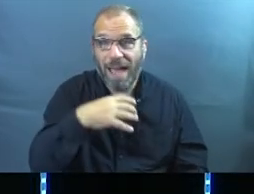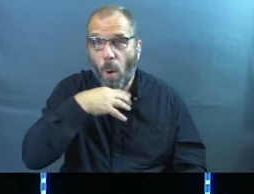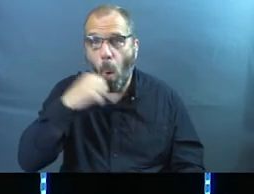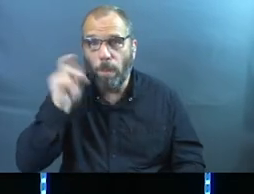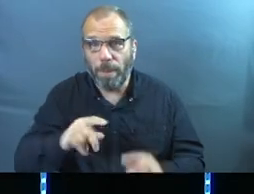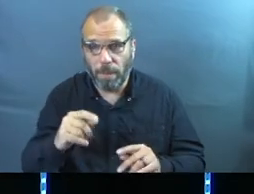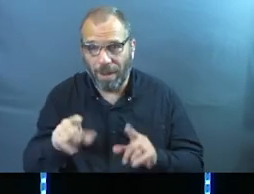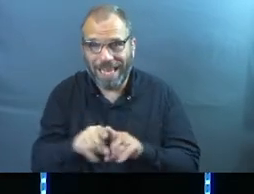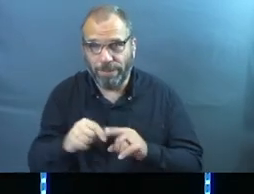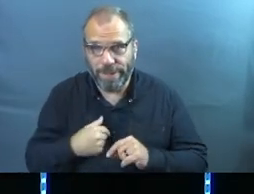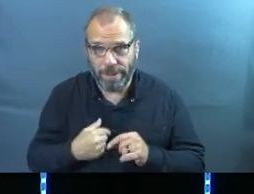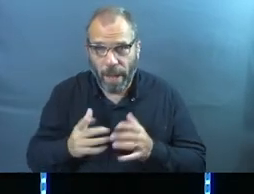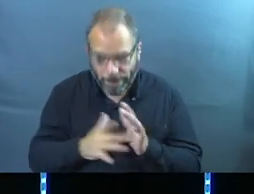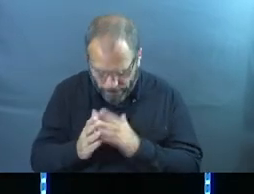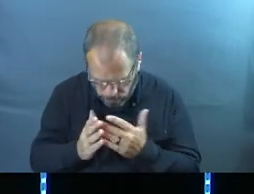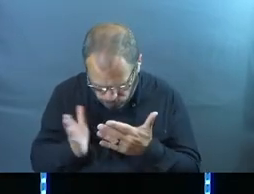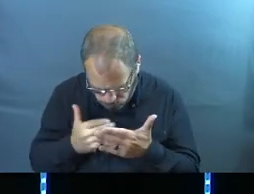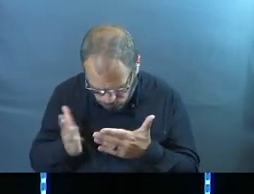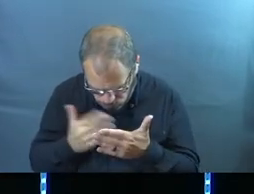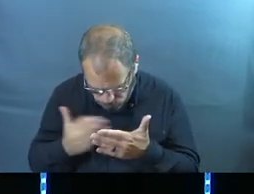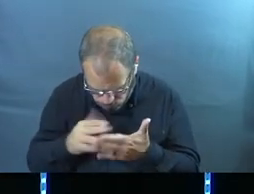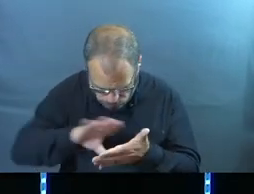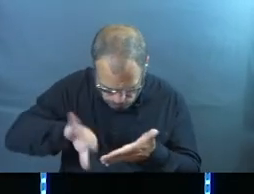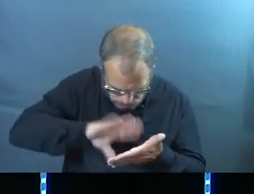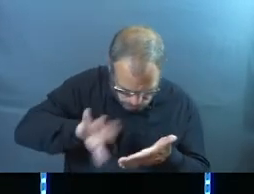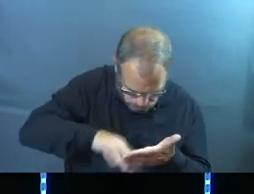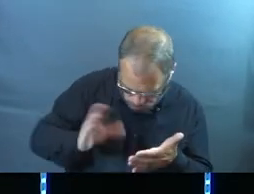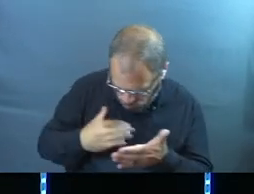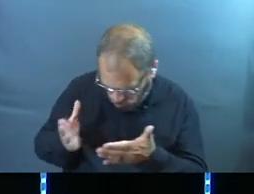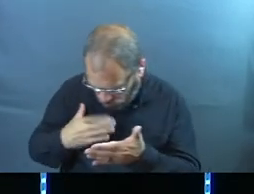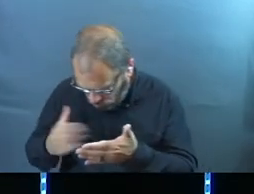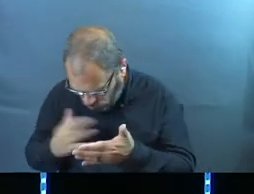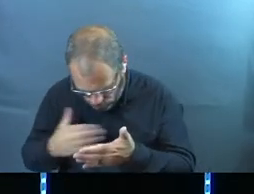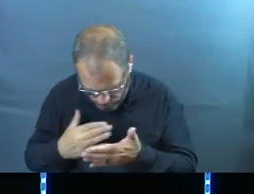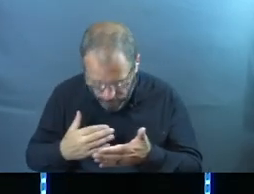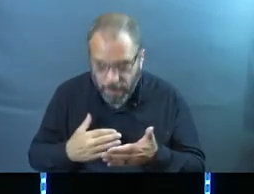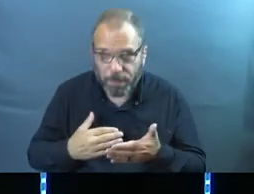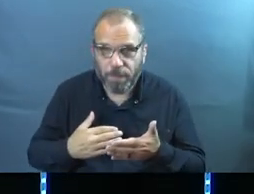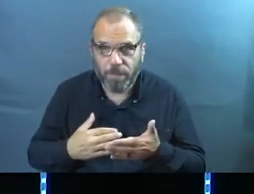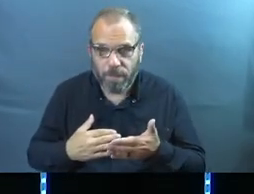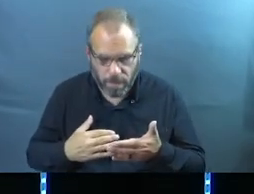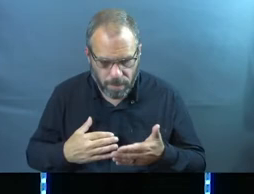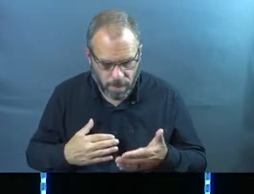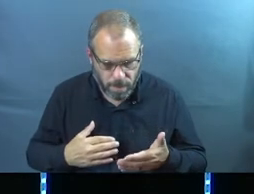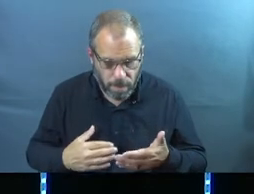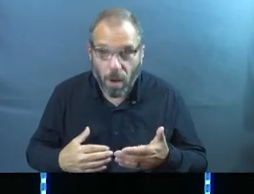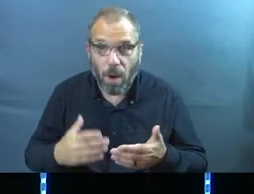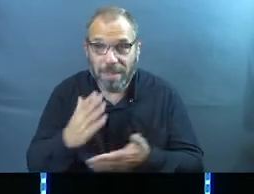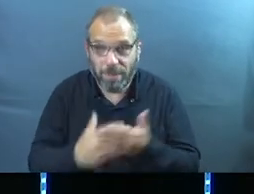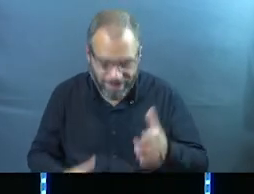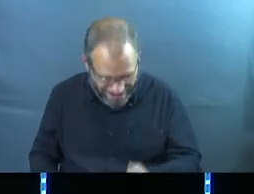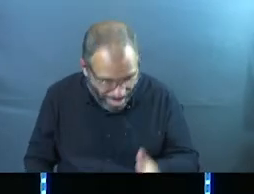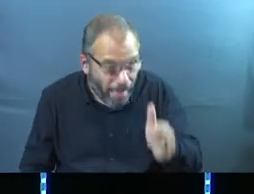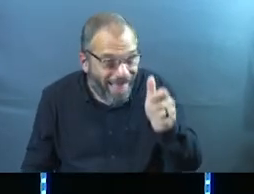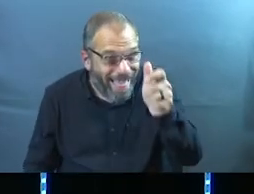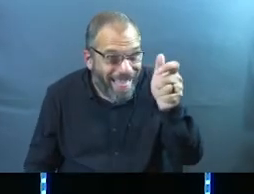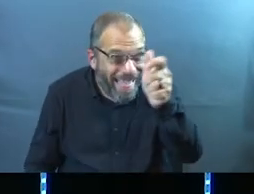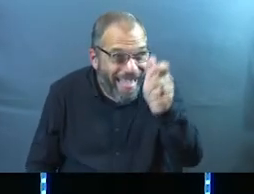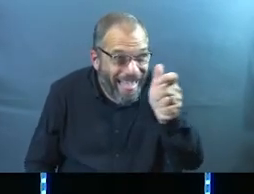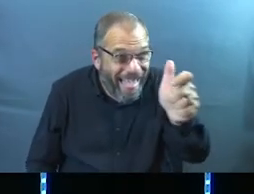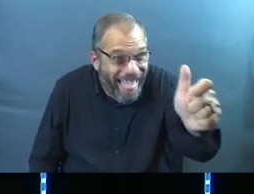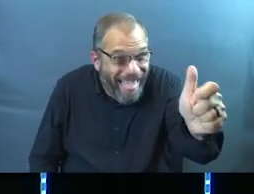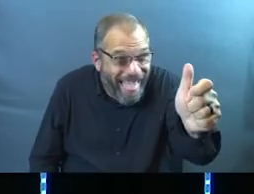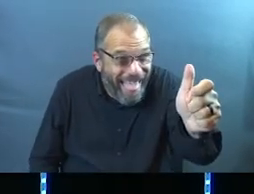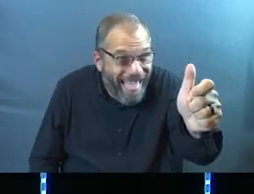older folks like me who are trying to figure this out, you open up your camera app and you point it at the QR code and it ought to pop up with a